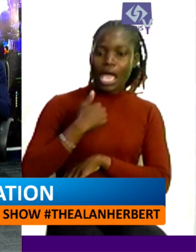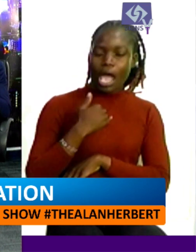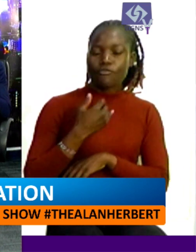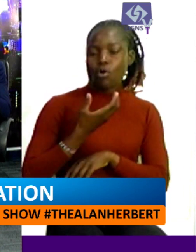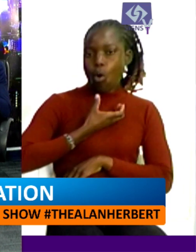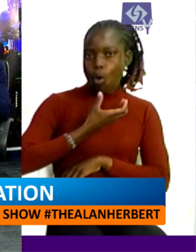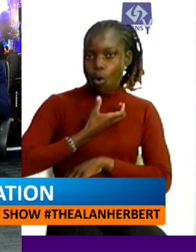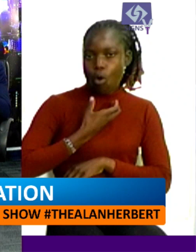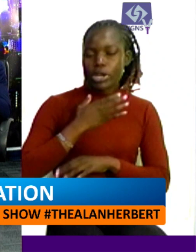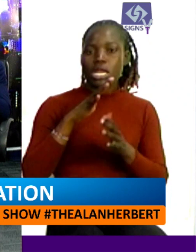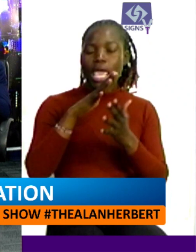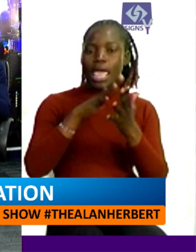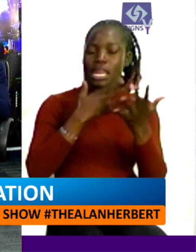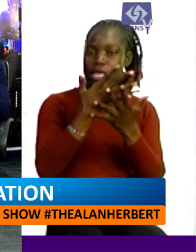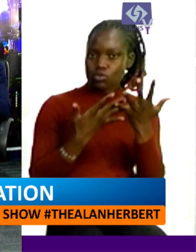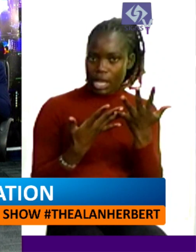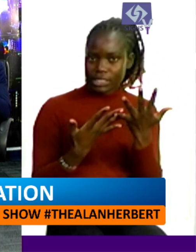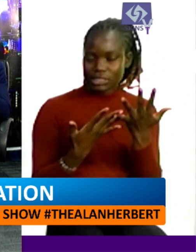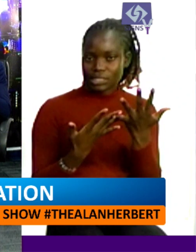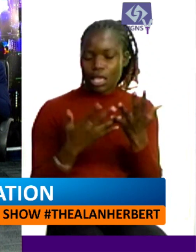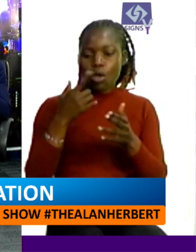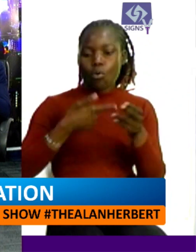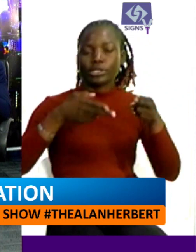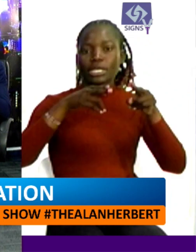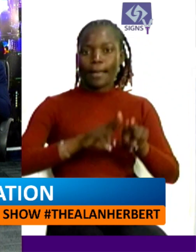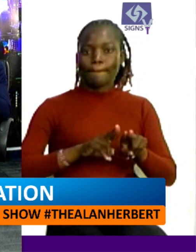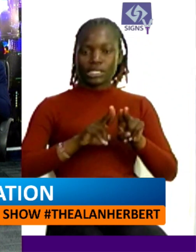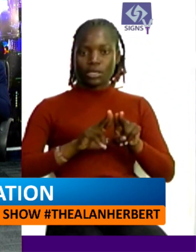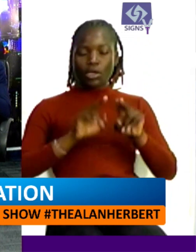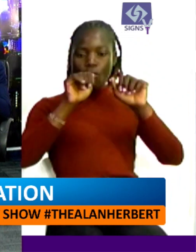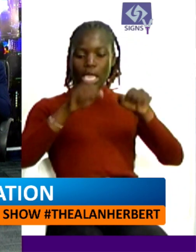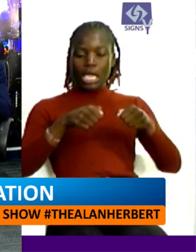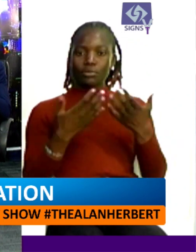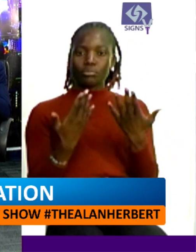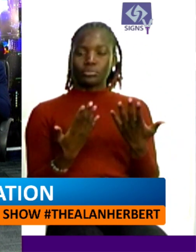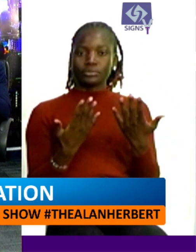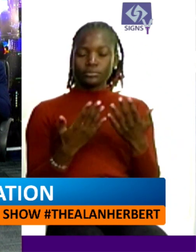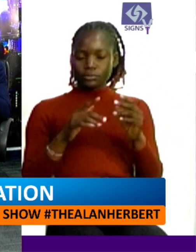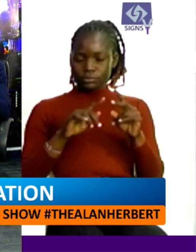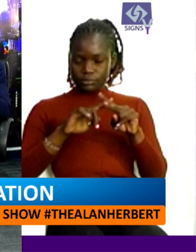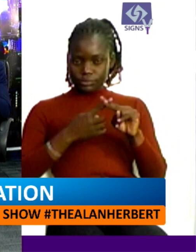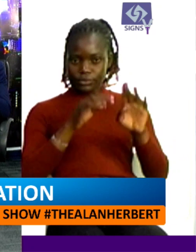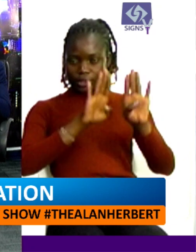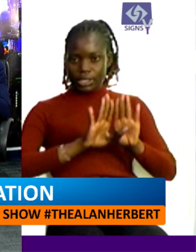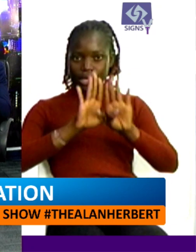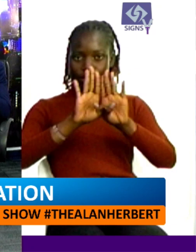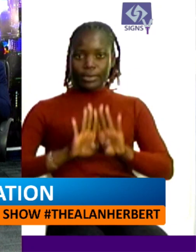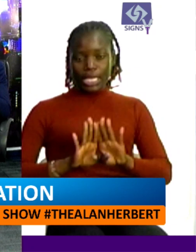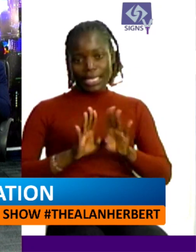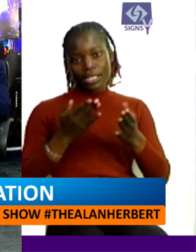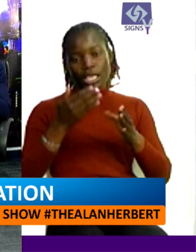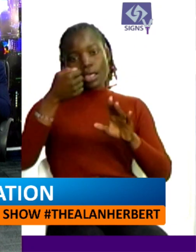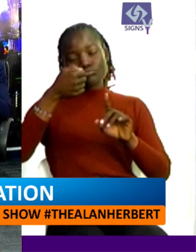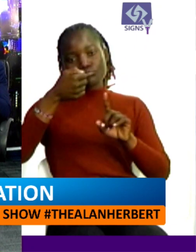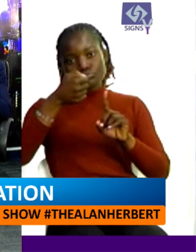with PFP alumni and the networks, what happens is that we can come up with campaigns, lobbying for policy,